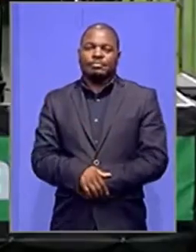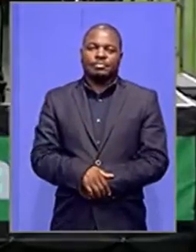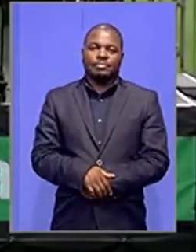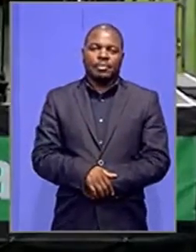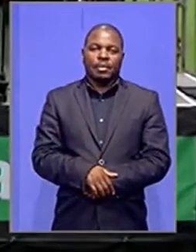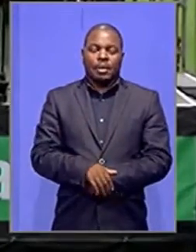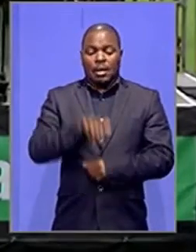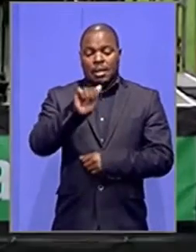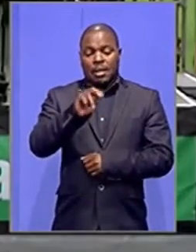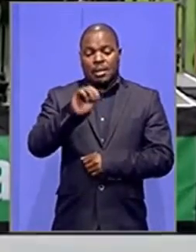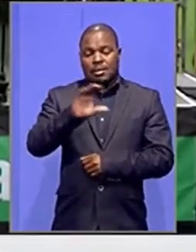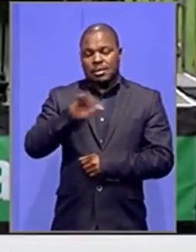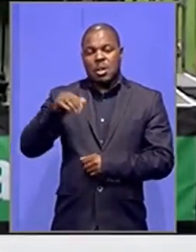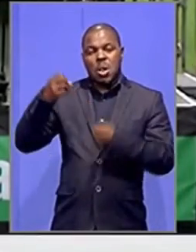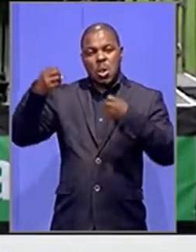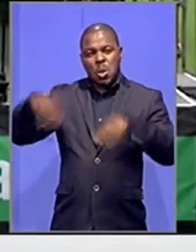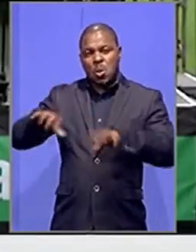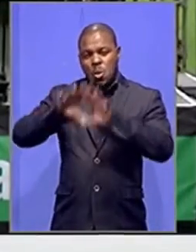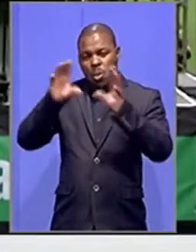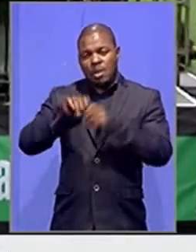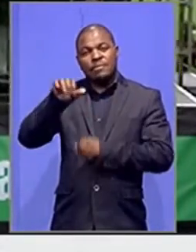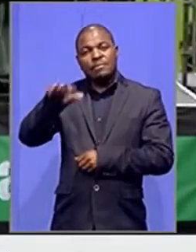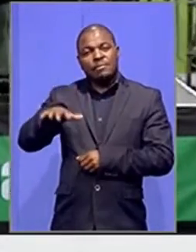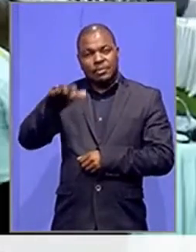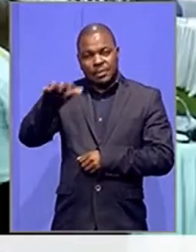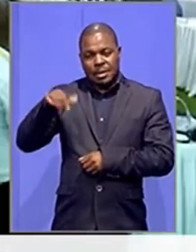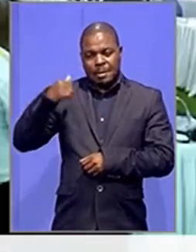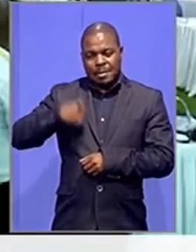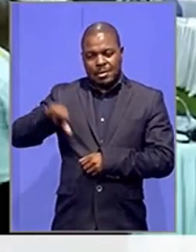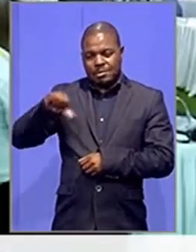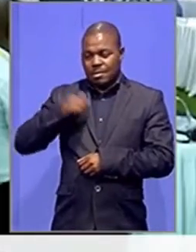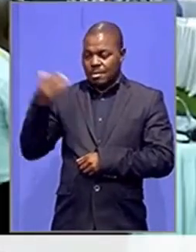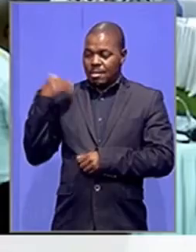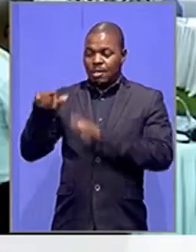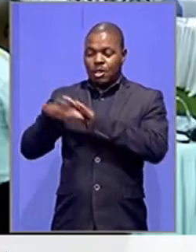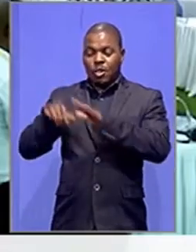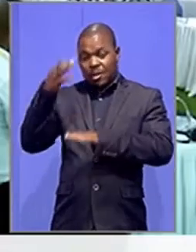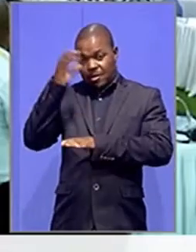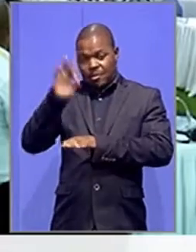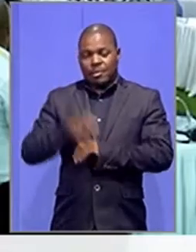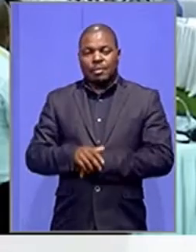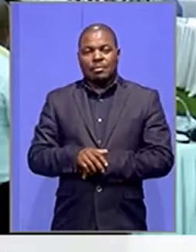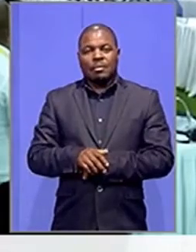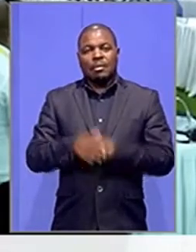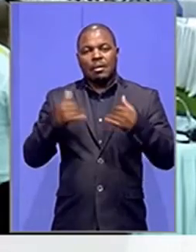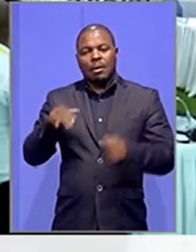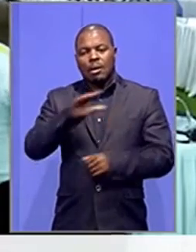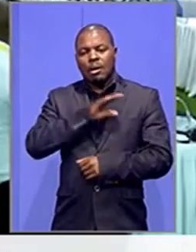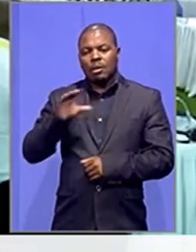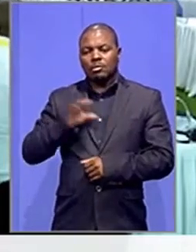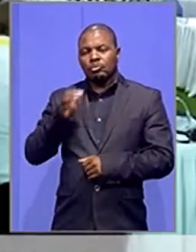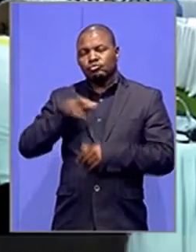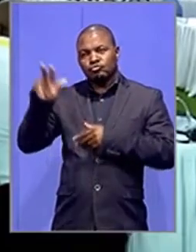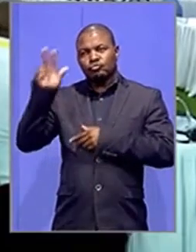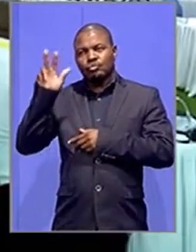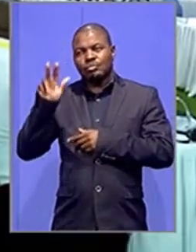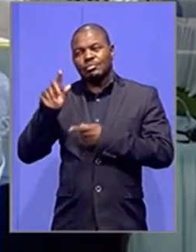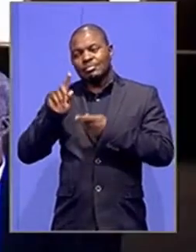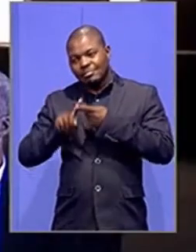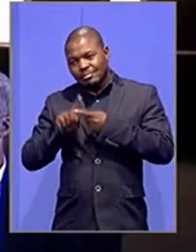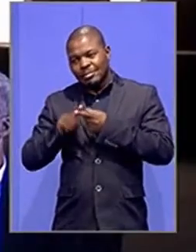ANC la hlahetse ke bomasepala ba 15 dikgethong tse sa tswa feta mme ho hlahella ha nakong ya hlomamiso ya ba lekgotla ba bang